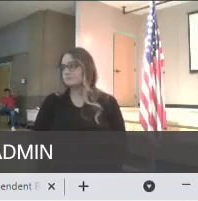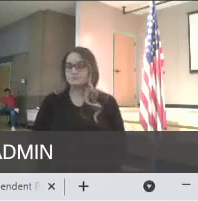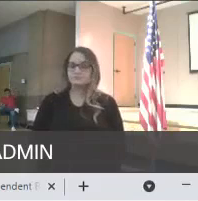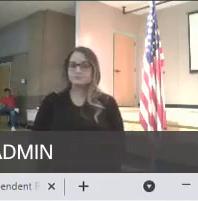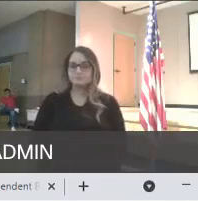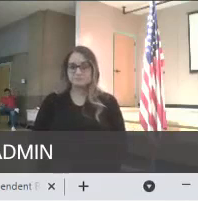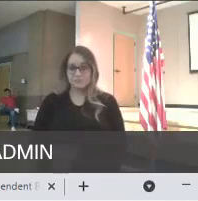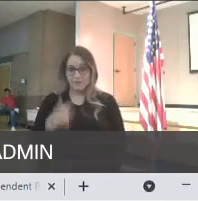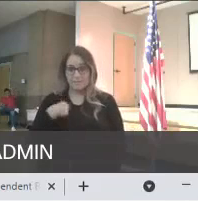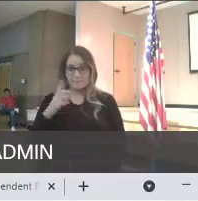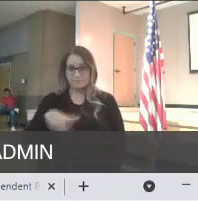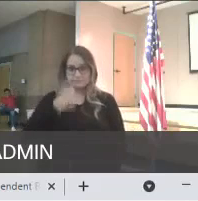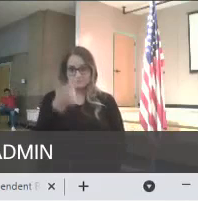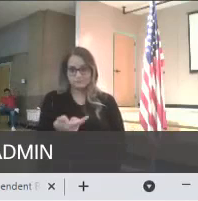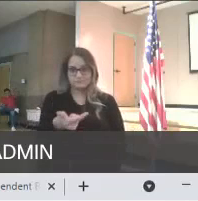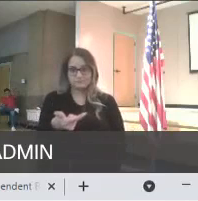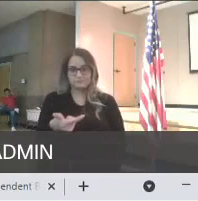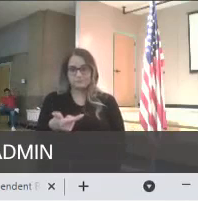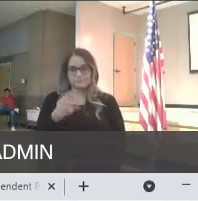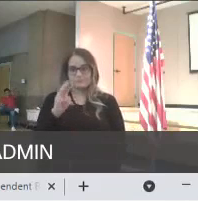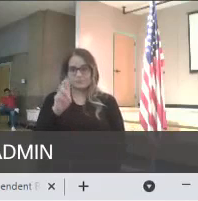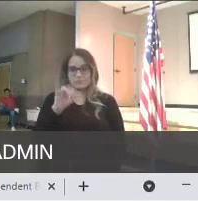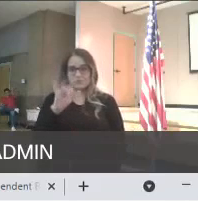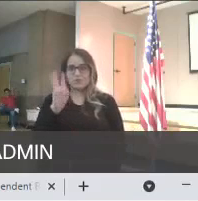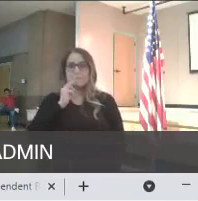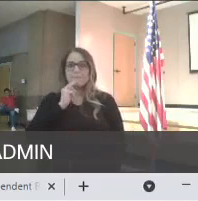And I'm going to hand it over to Marie in Mesa.